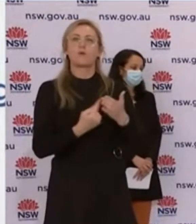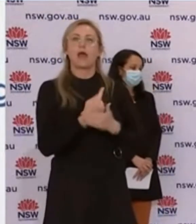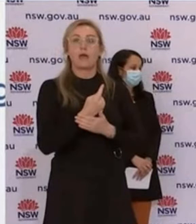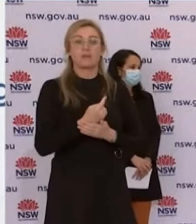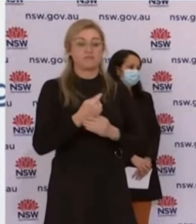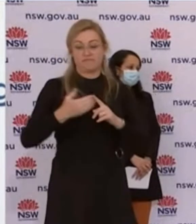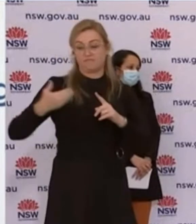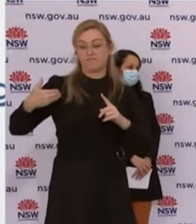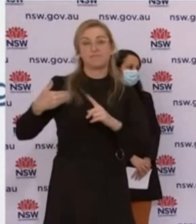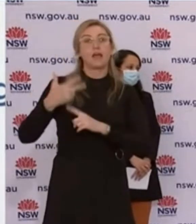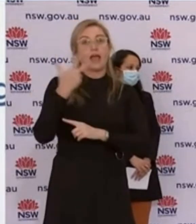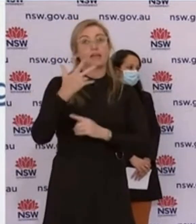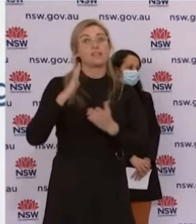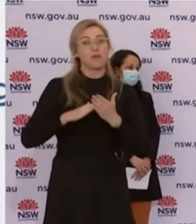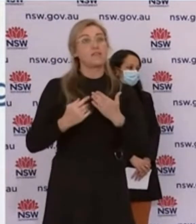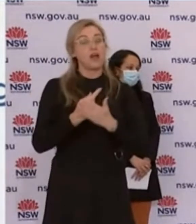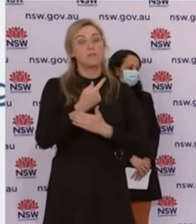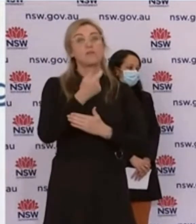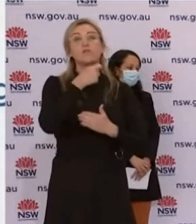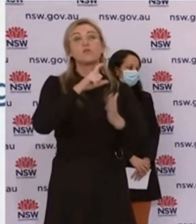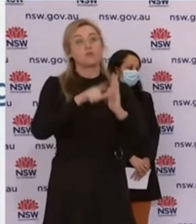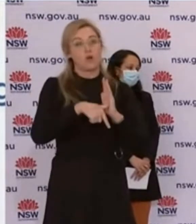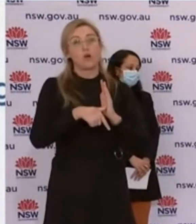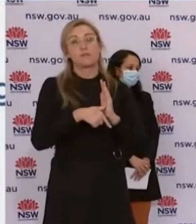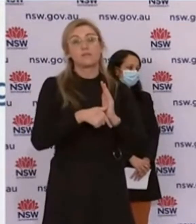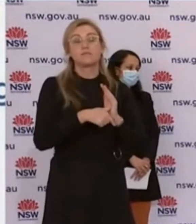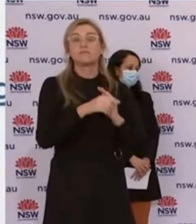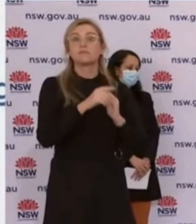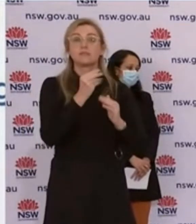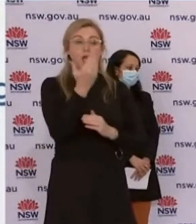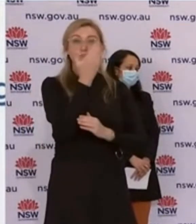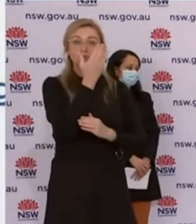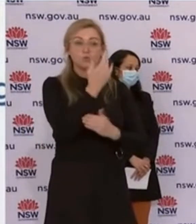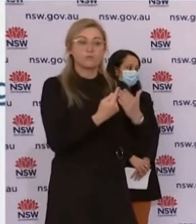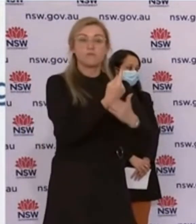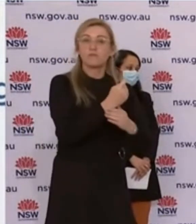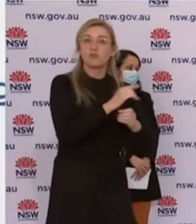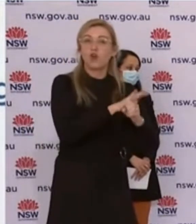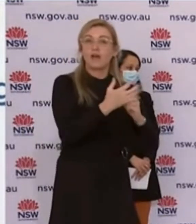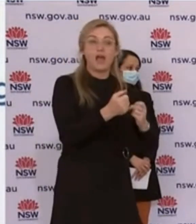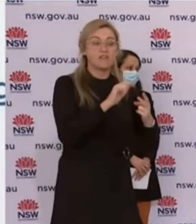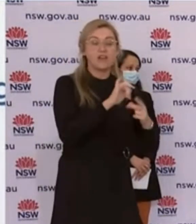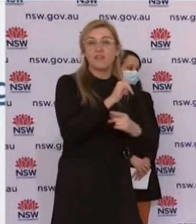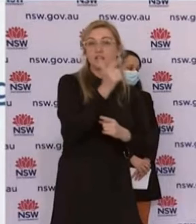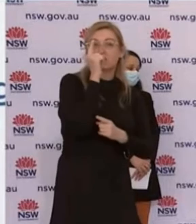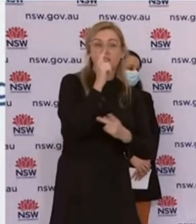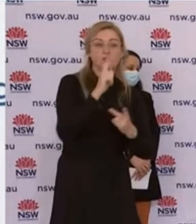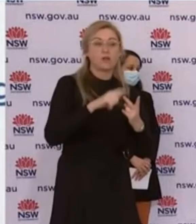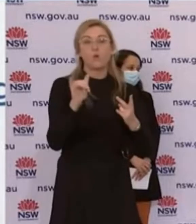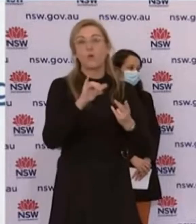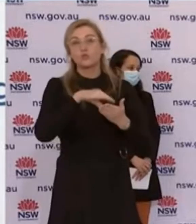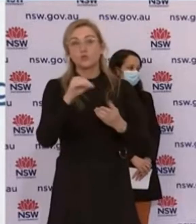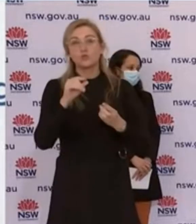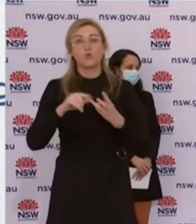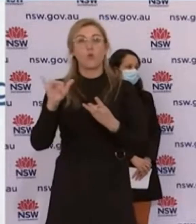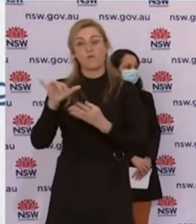the last 18 months, we've had a number of schools that have been impacted by positive cases with either our teachers or students or members of